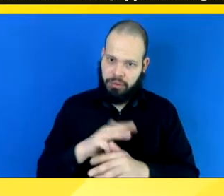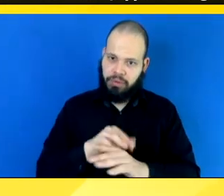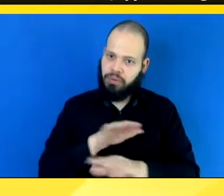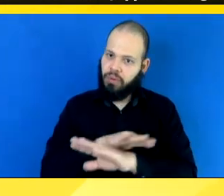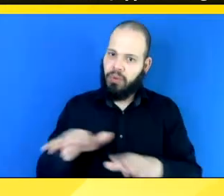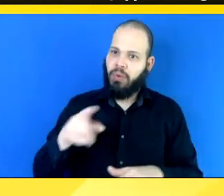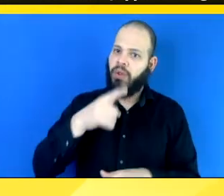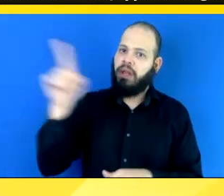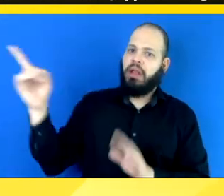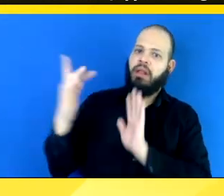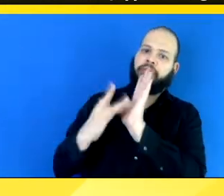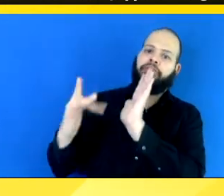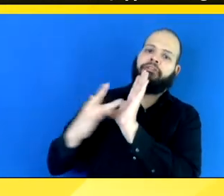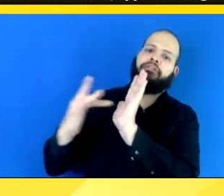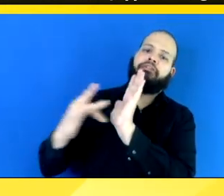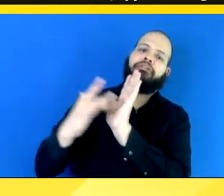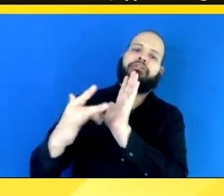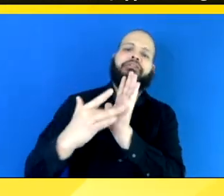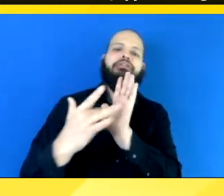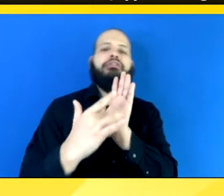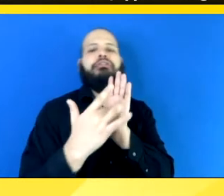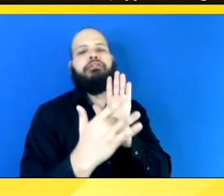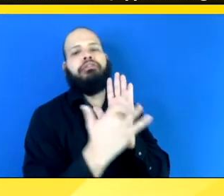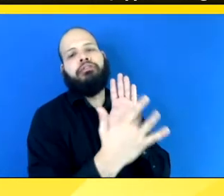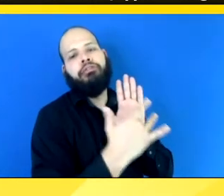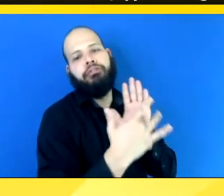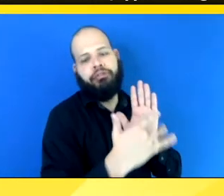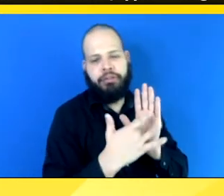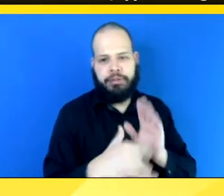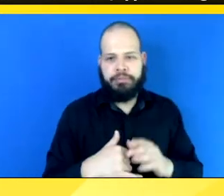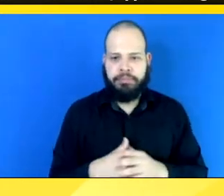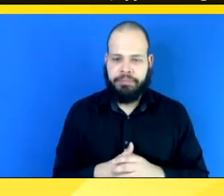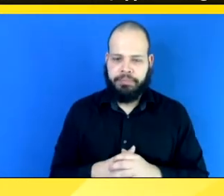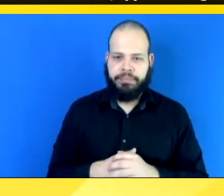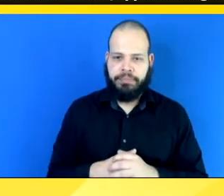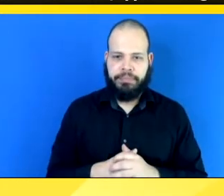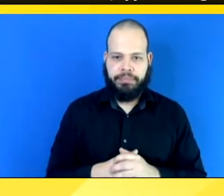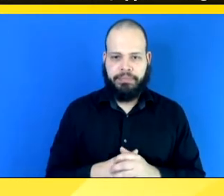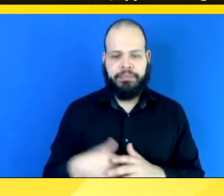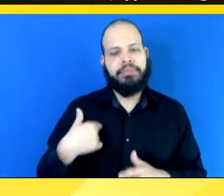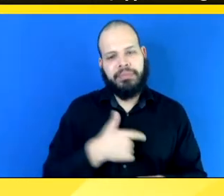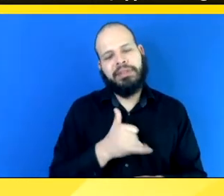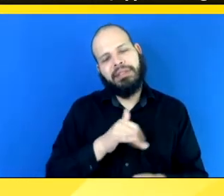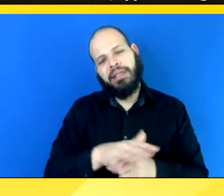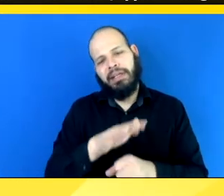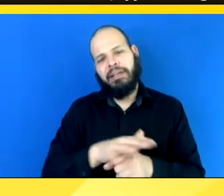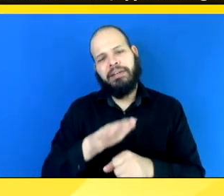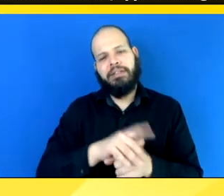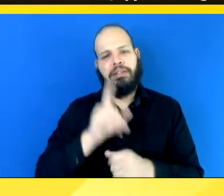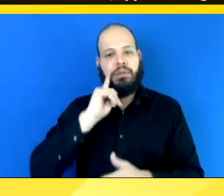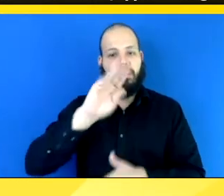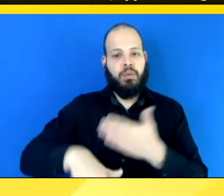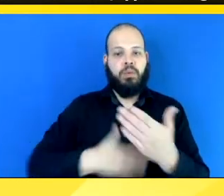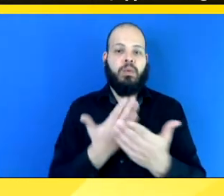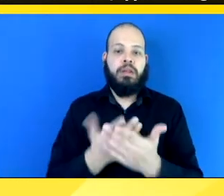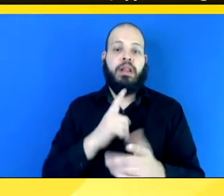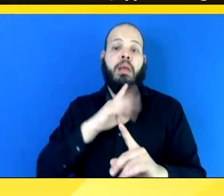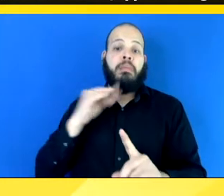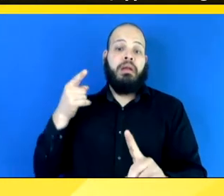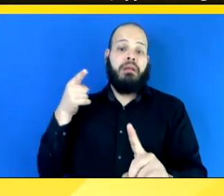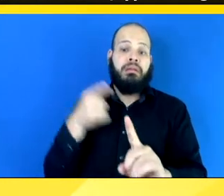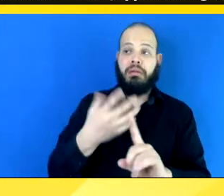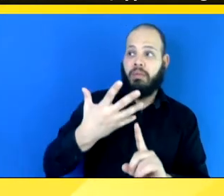much out there for everyone. There's enough for everyone, yet it's not given to us. And that is not